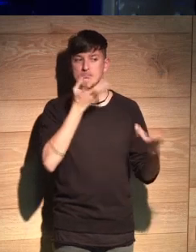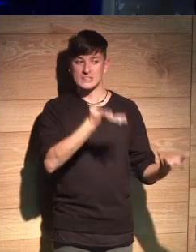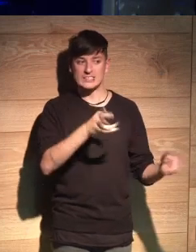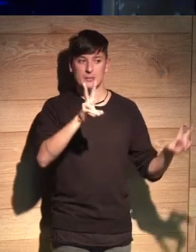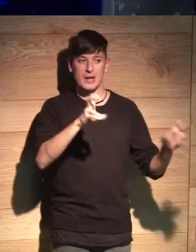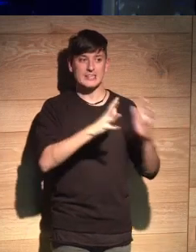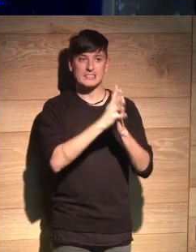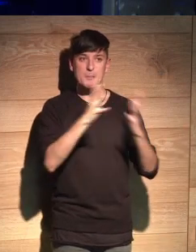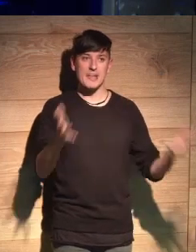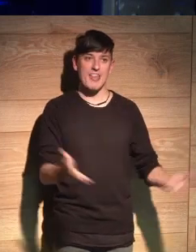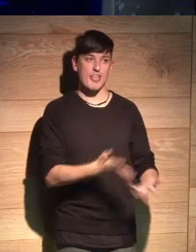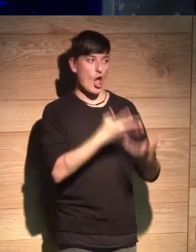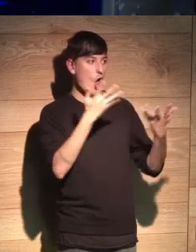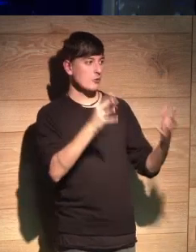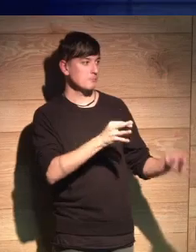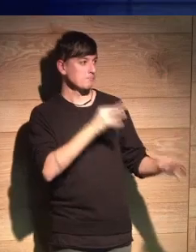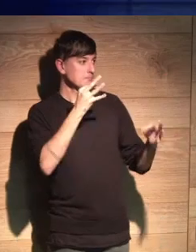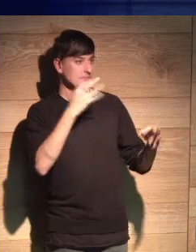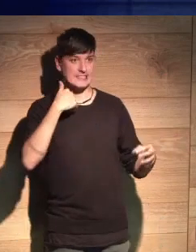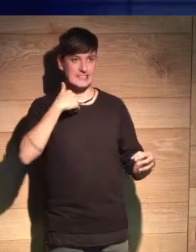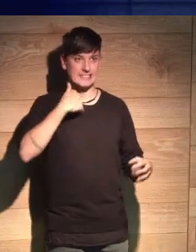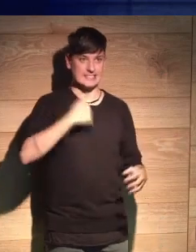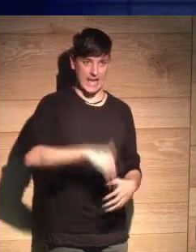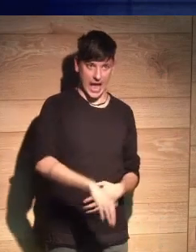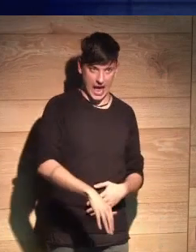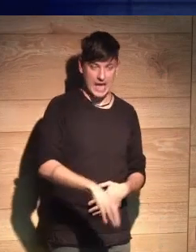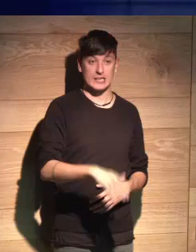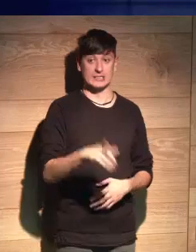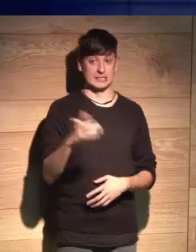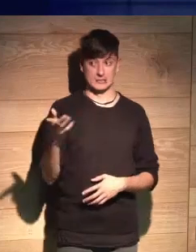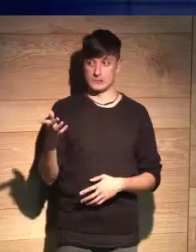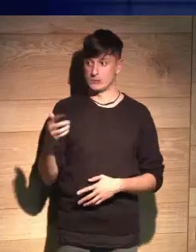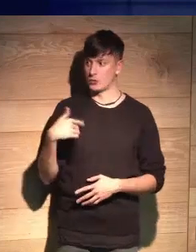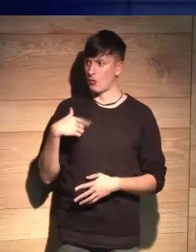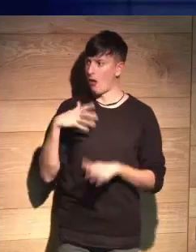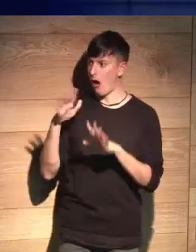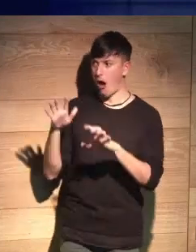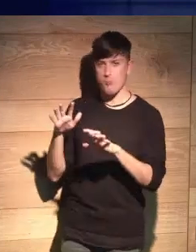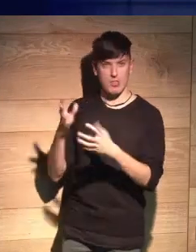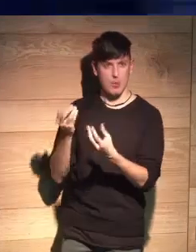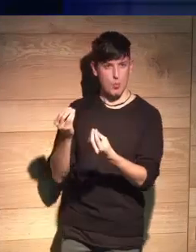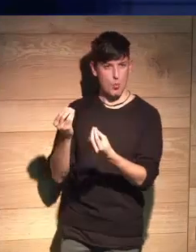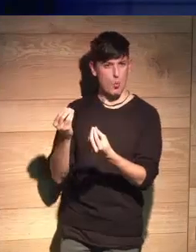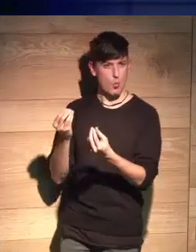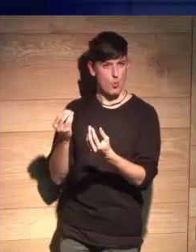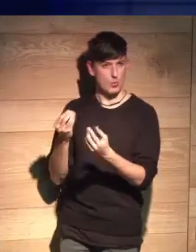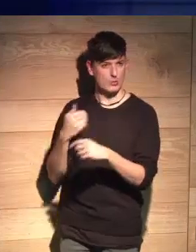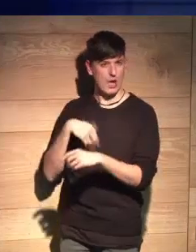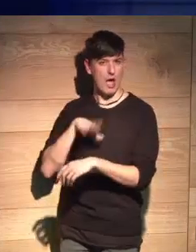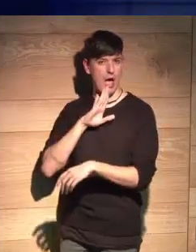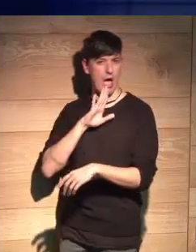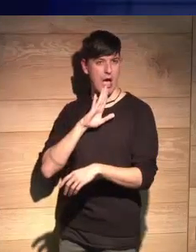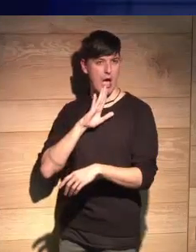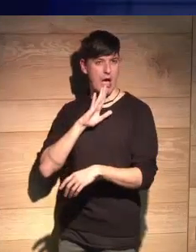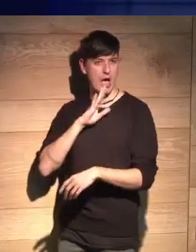that inspiration, we have already had it. It has really been very inspiring. I have learned many things,